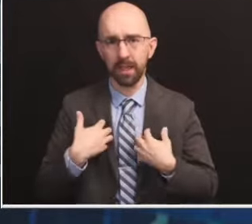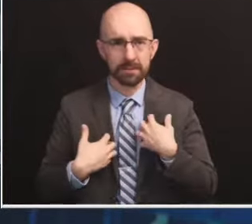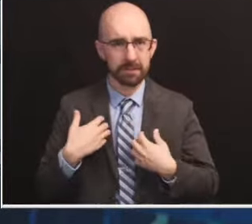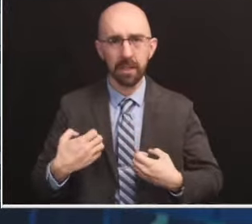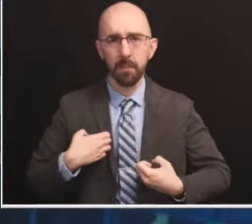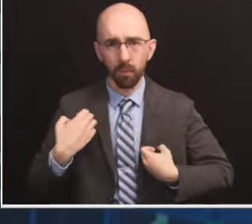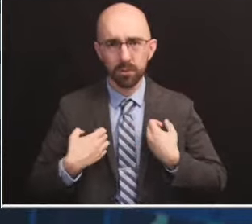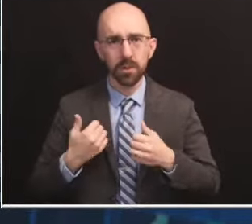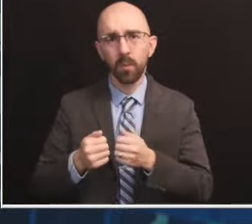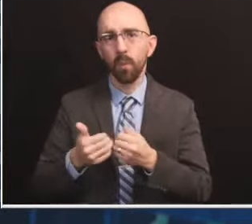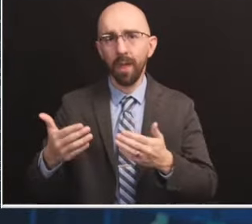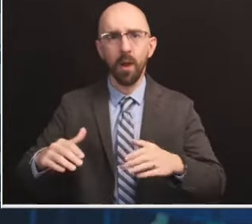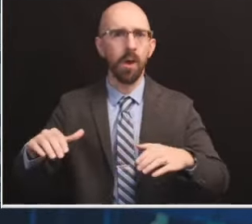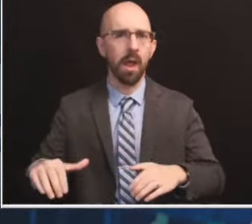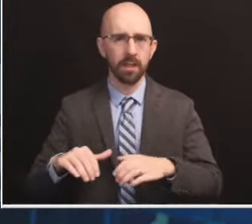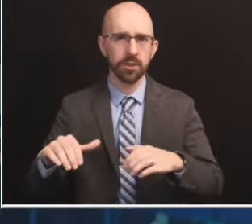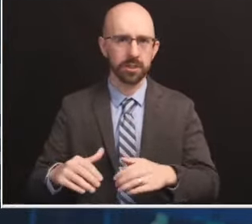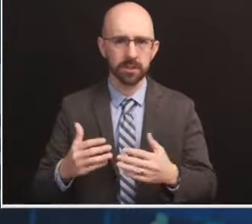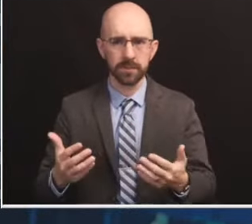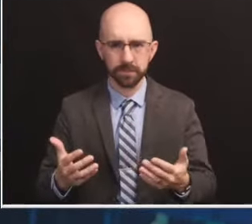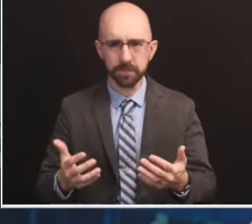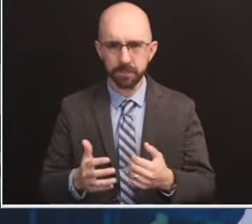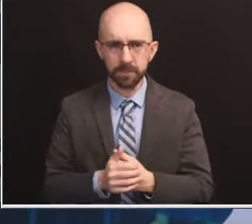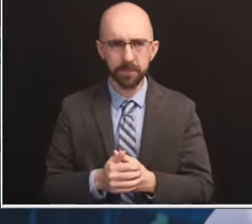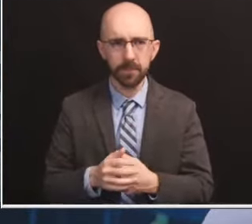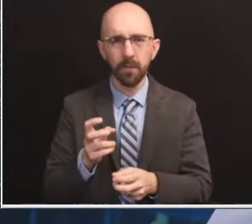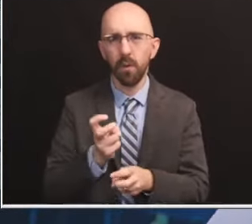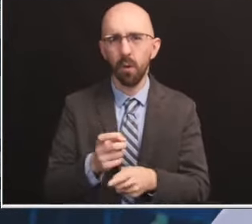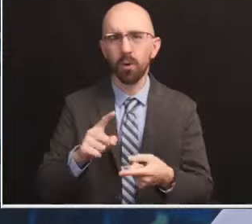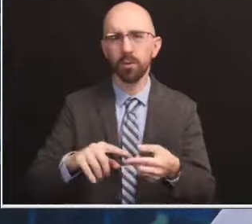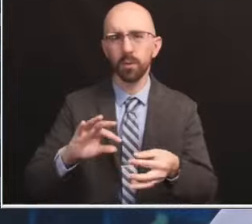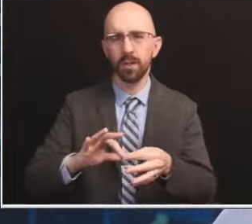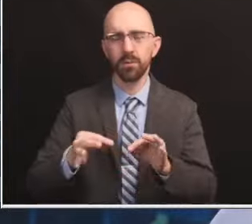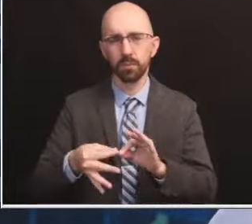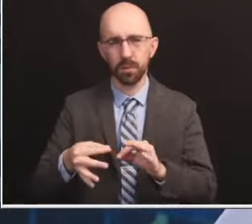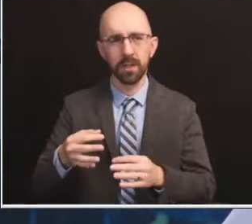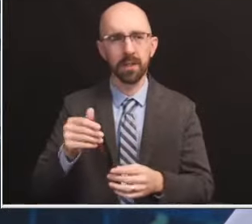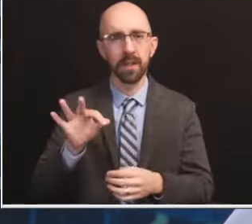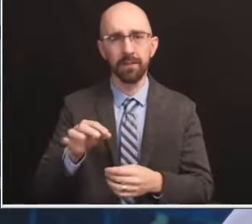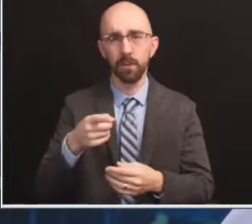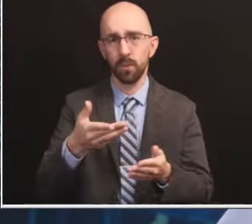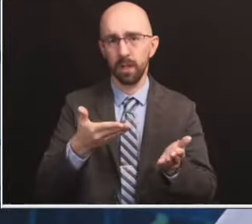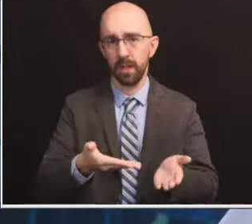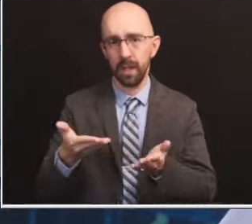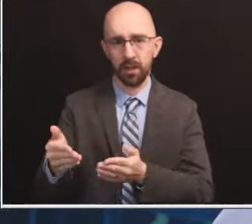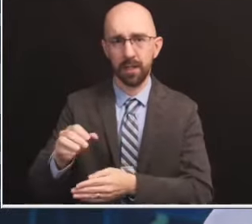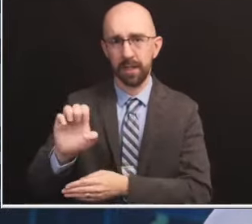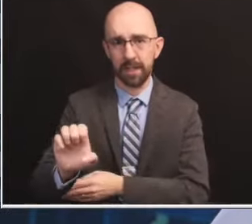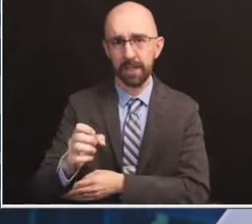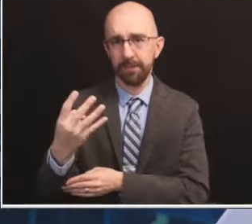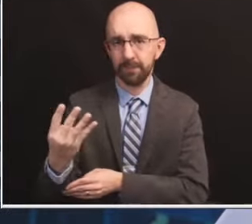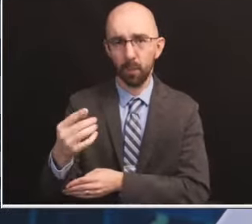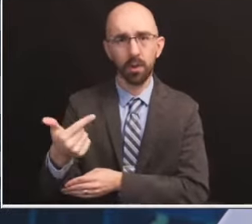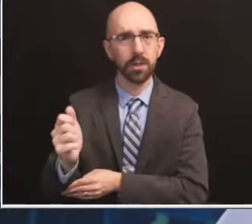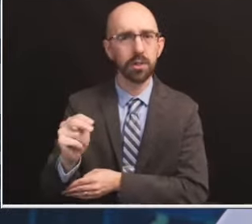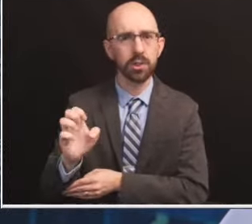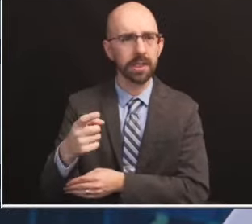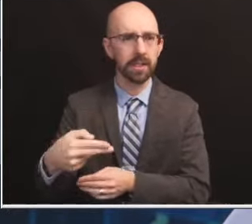action. And you know, it's hard to interpret. And you know, if you carry the E4 gene, you're at higher